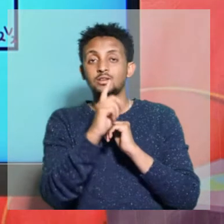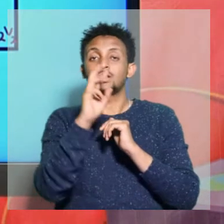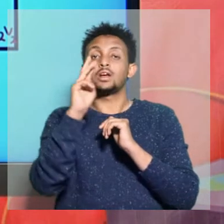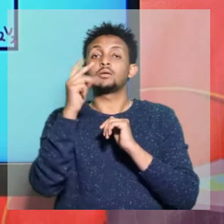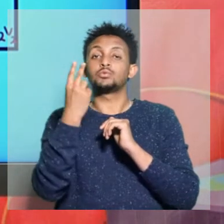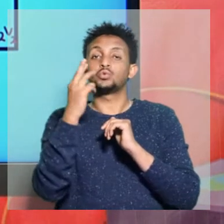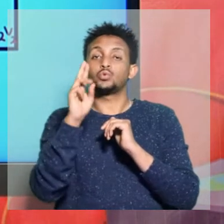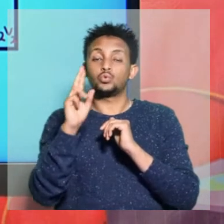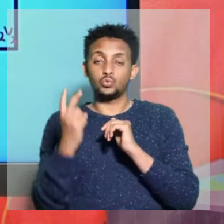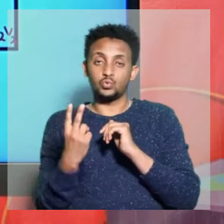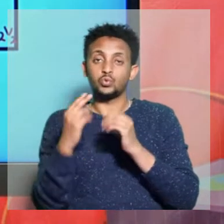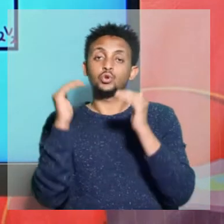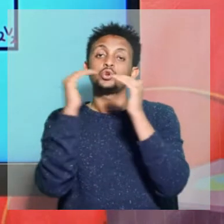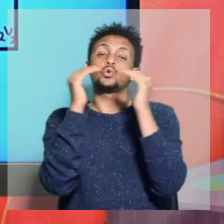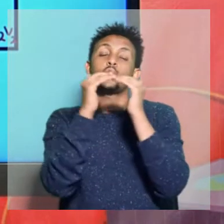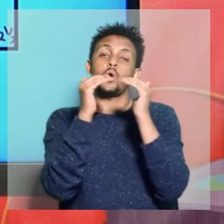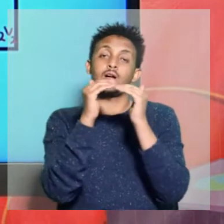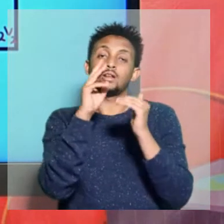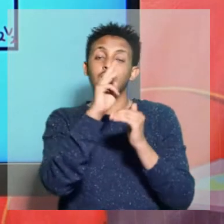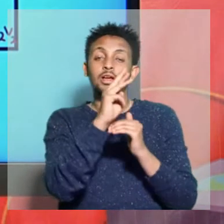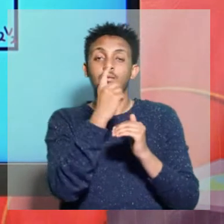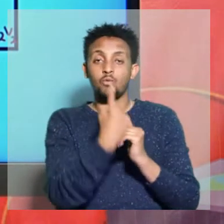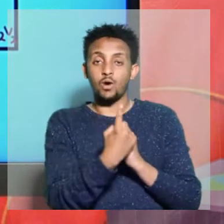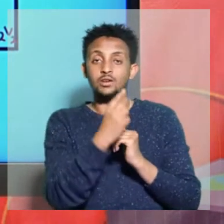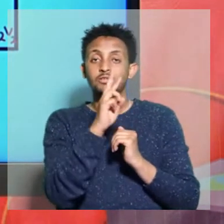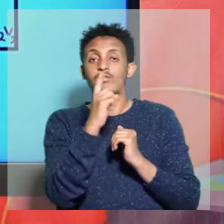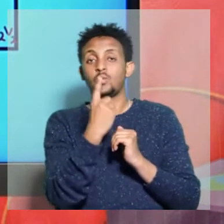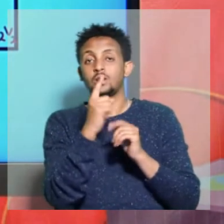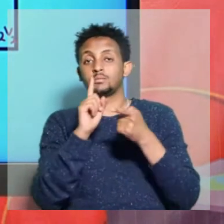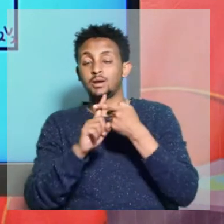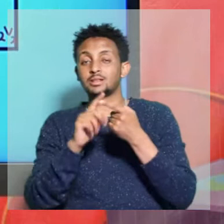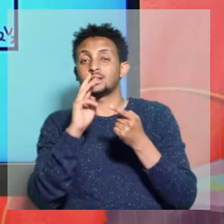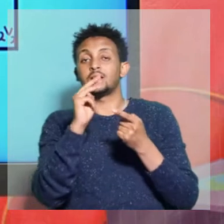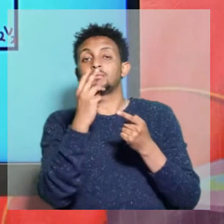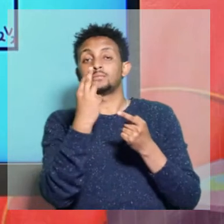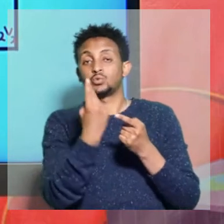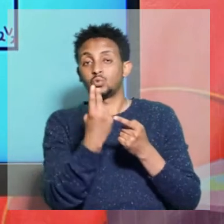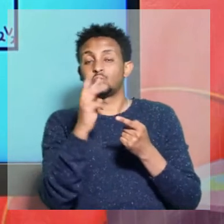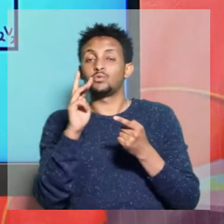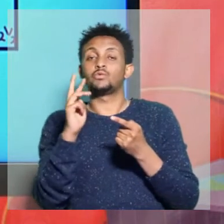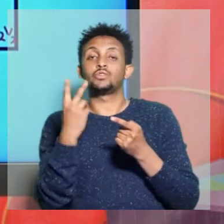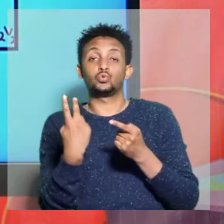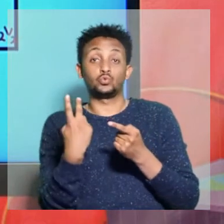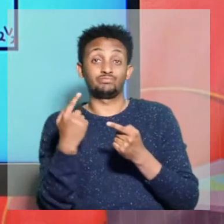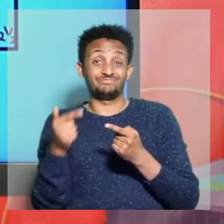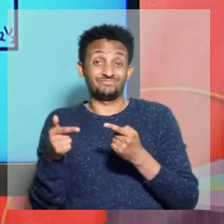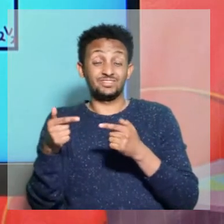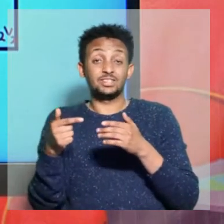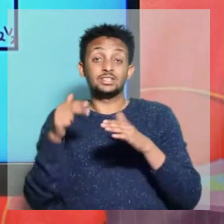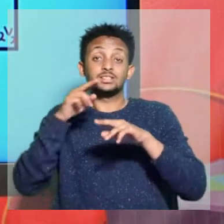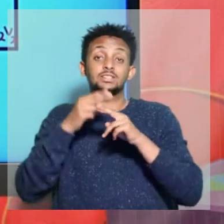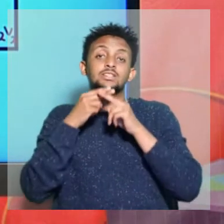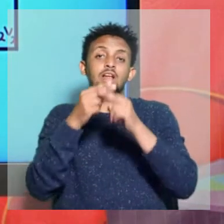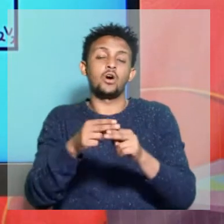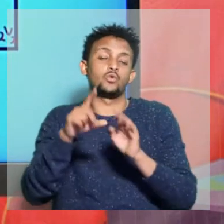u2 is equals to m1 v1 plus m2 v2. This is known to be